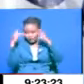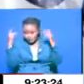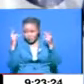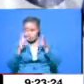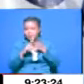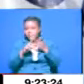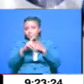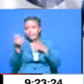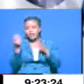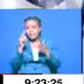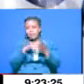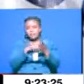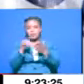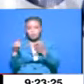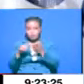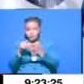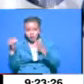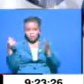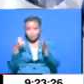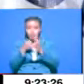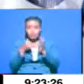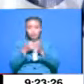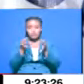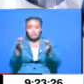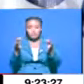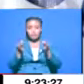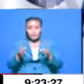offenses, including financing terrorism,